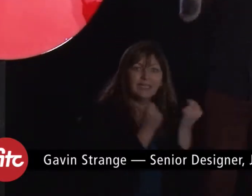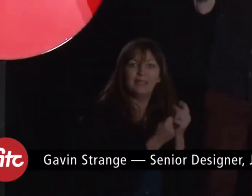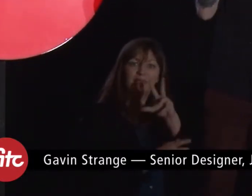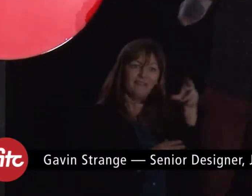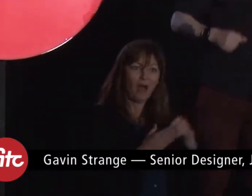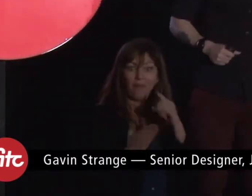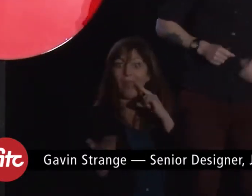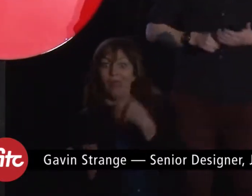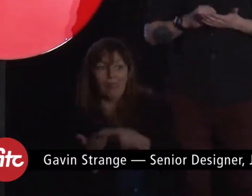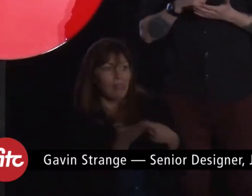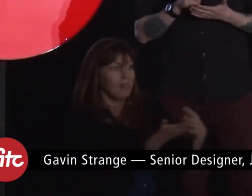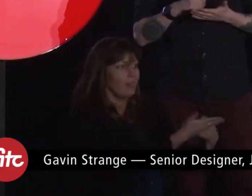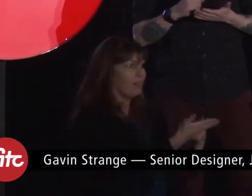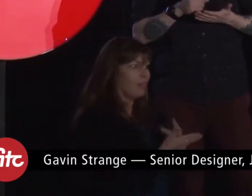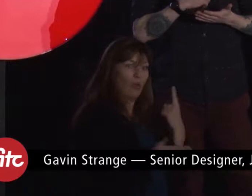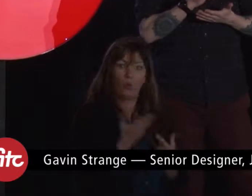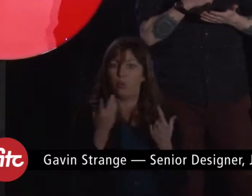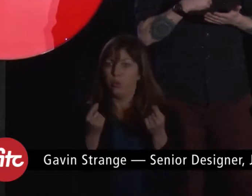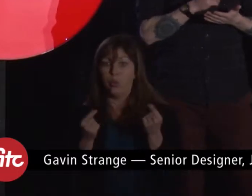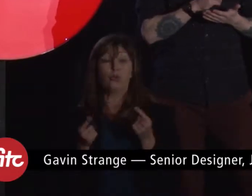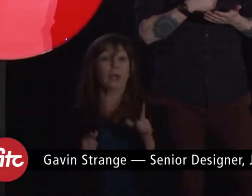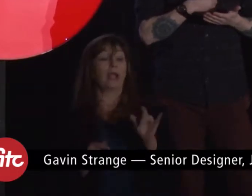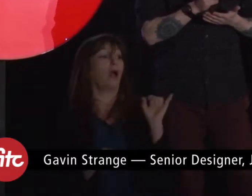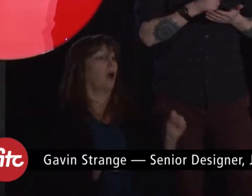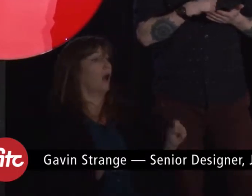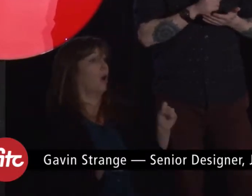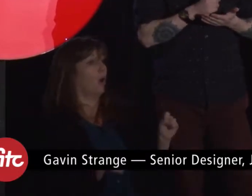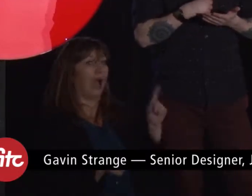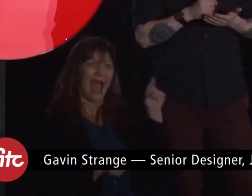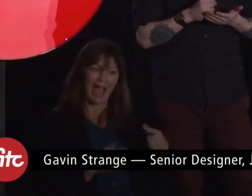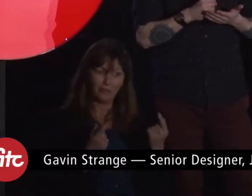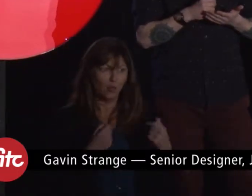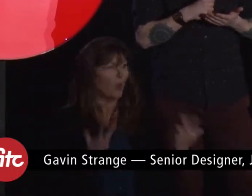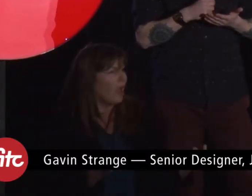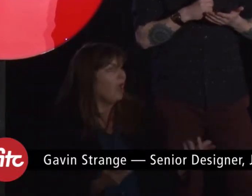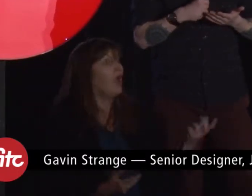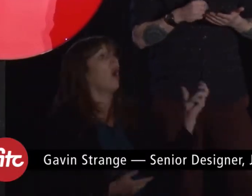and they're, you know, telling you all this stuff, and you're going,